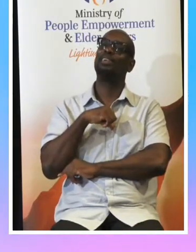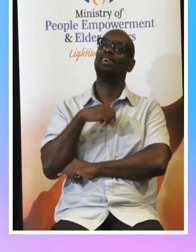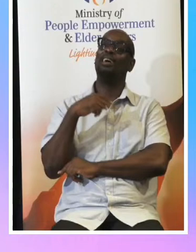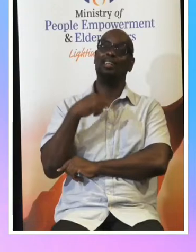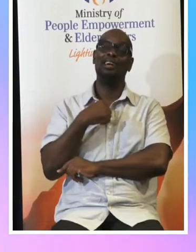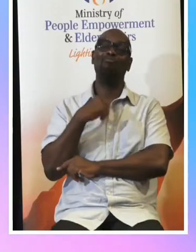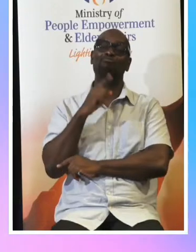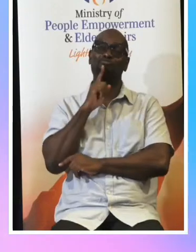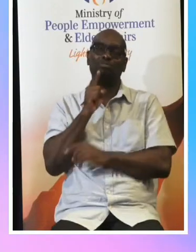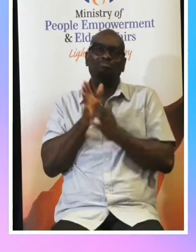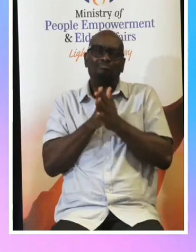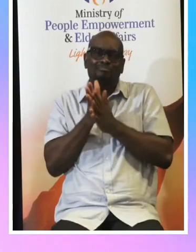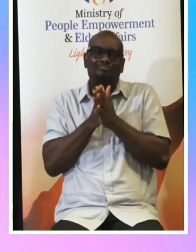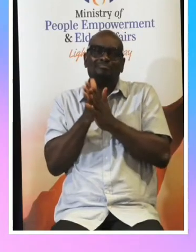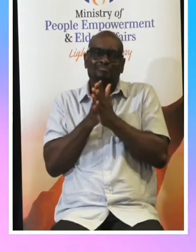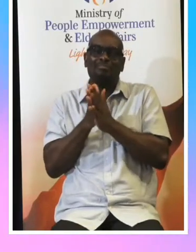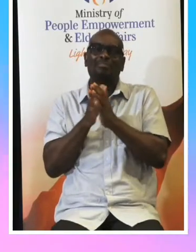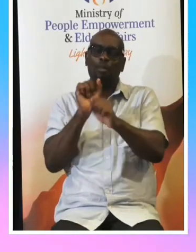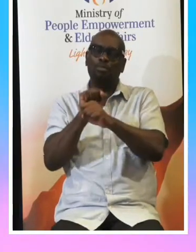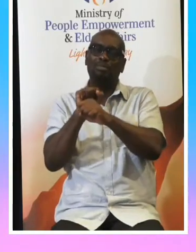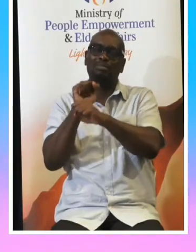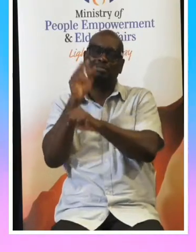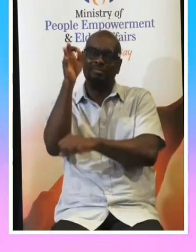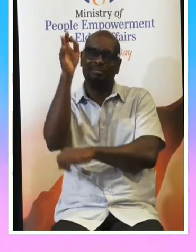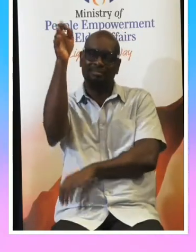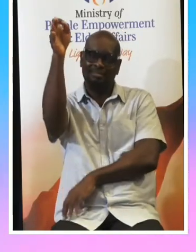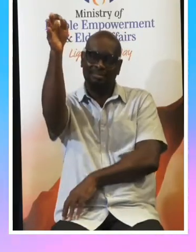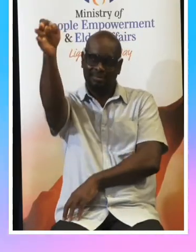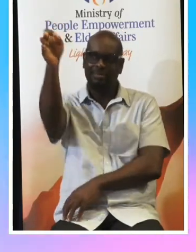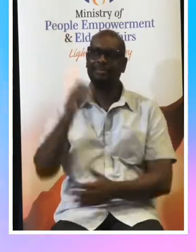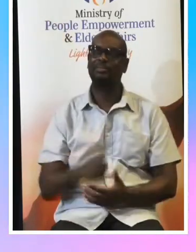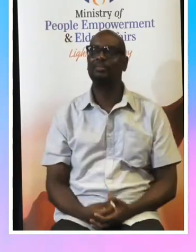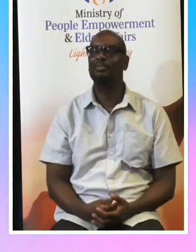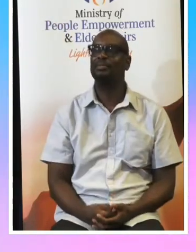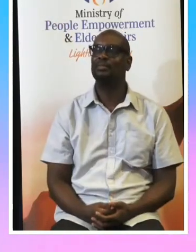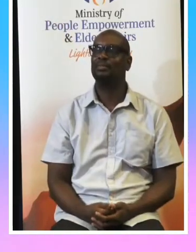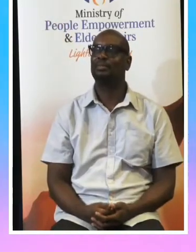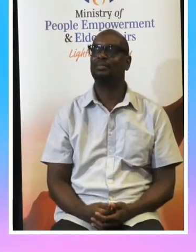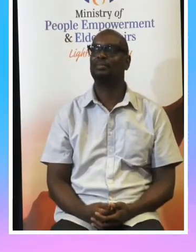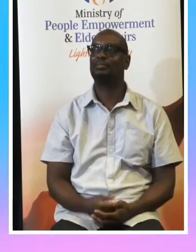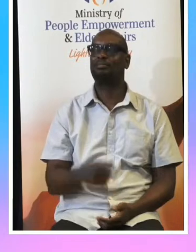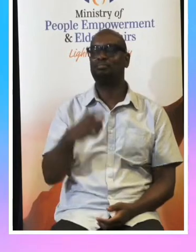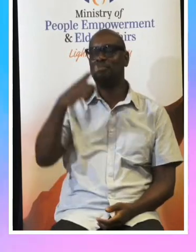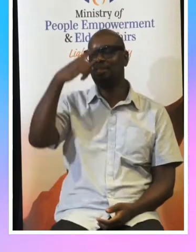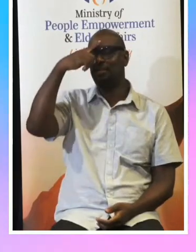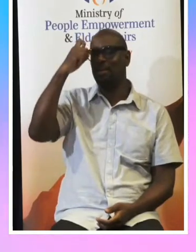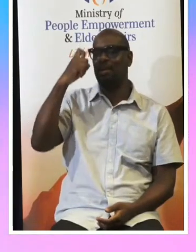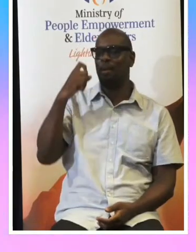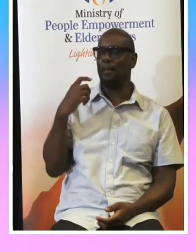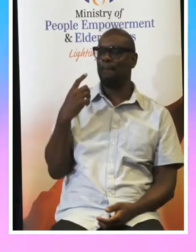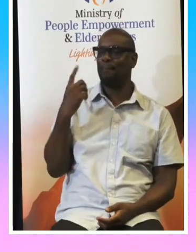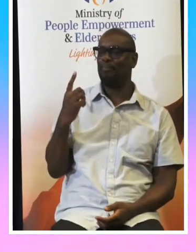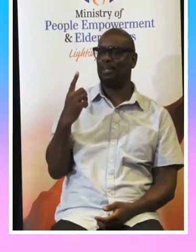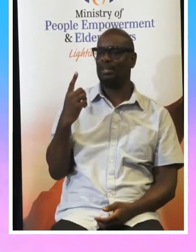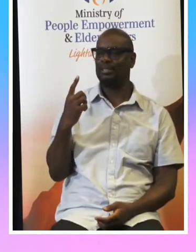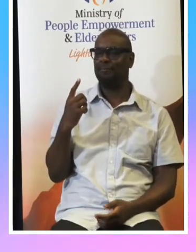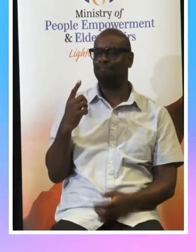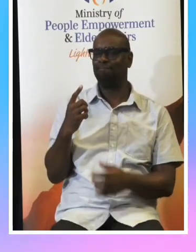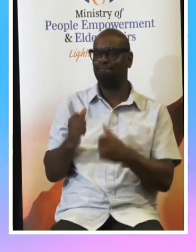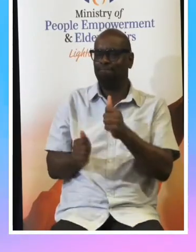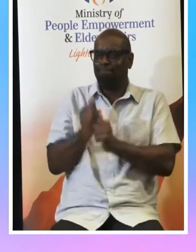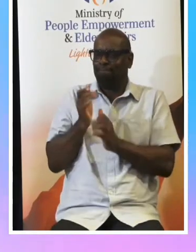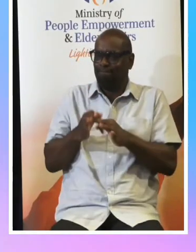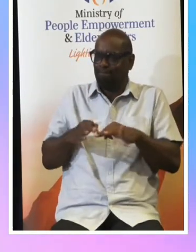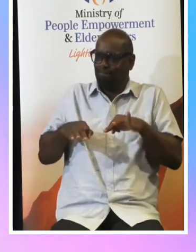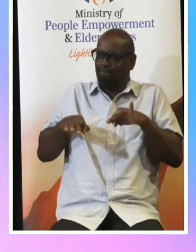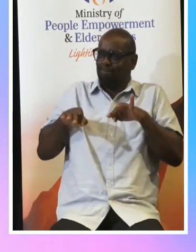further public outreach, because one of the key issues here, everyone who knows about